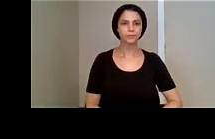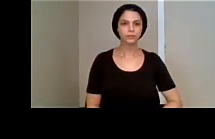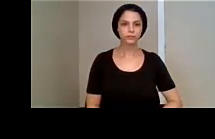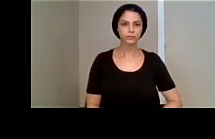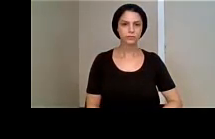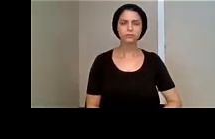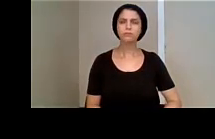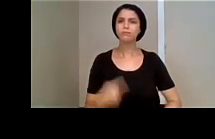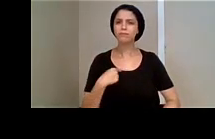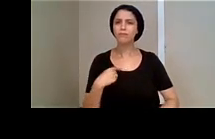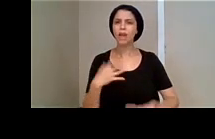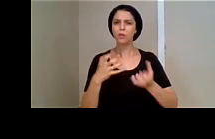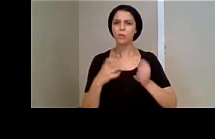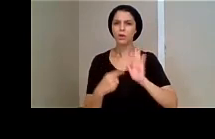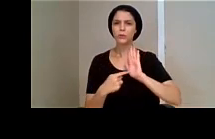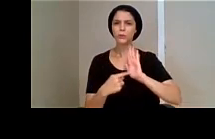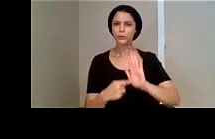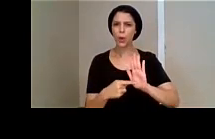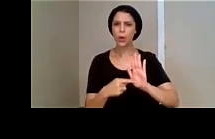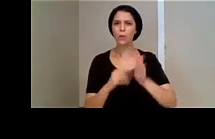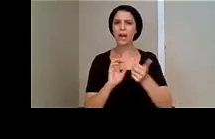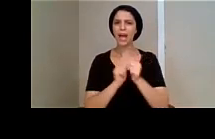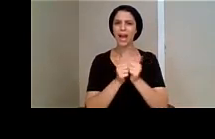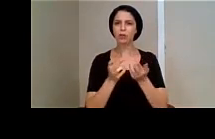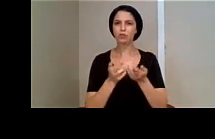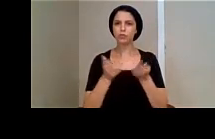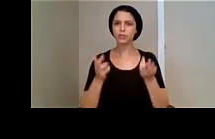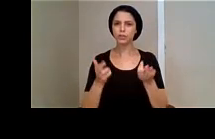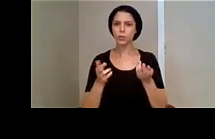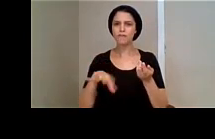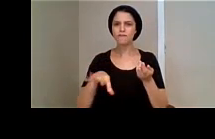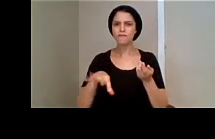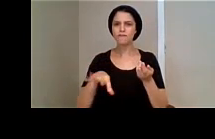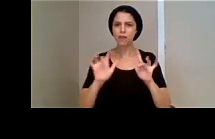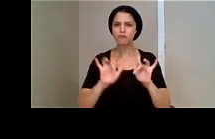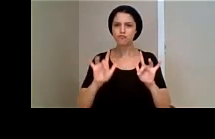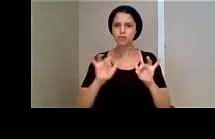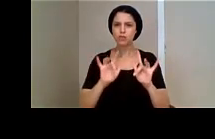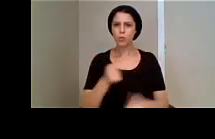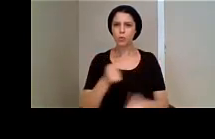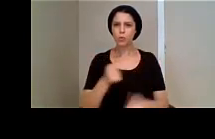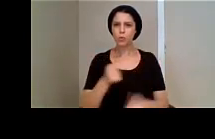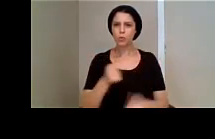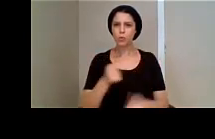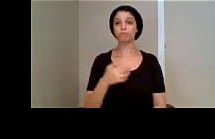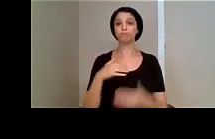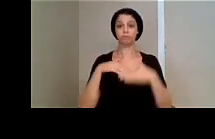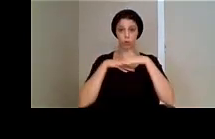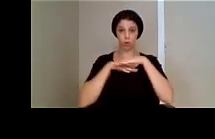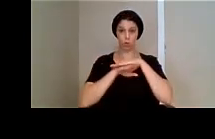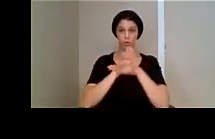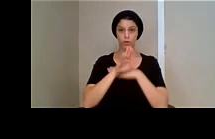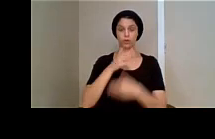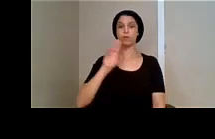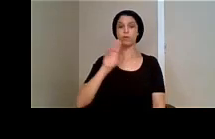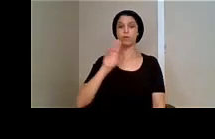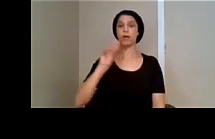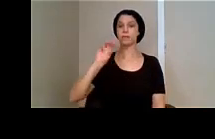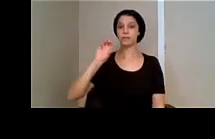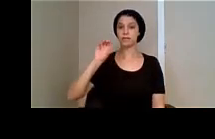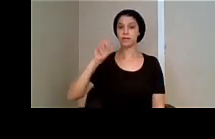I do want to show you where that resource is and where other resources are. So here I'm at the main MCPS